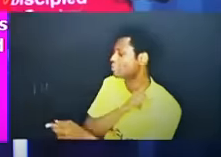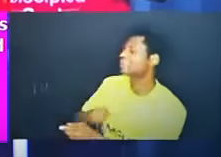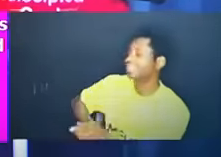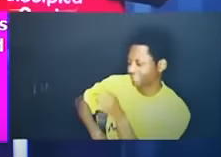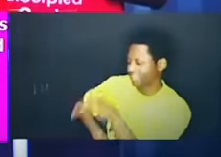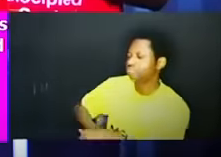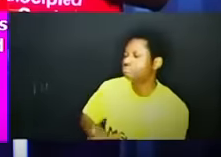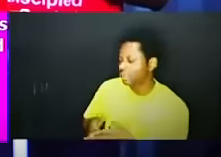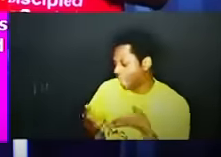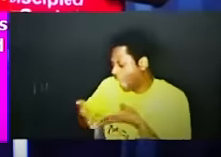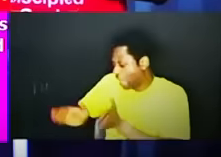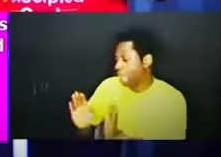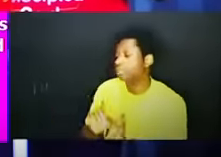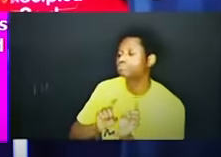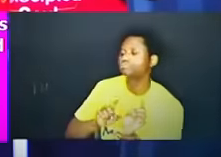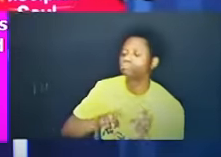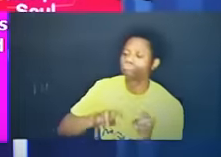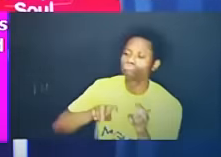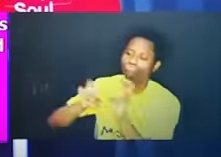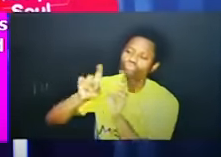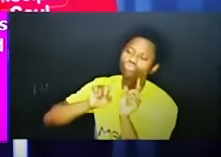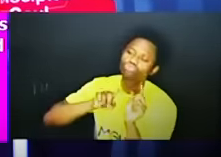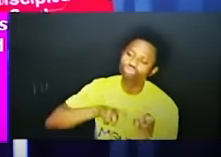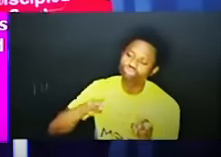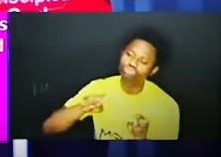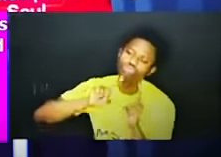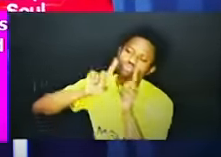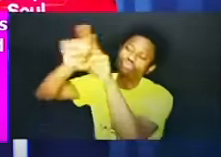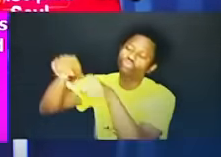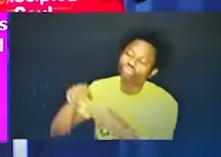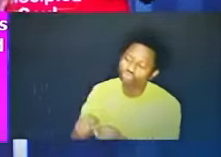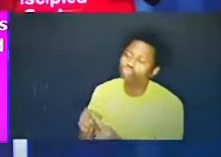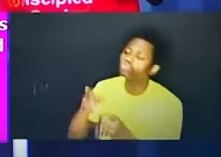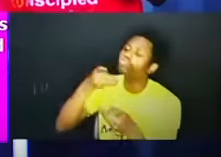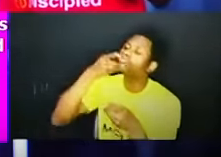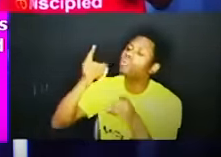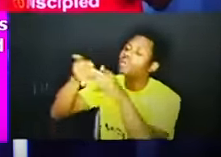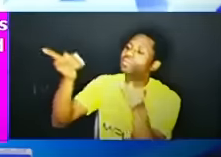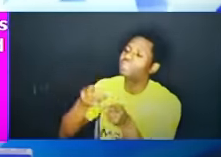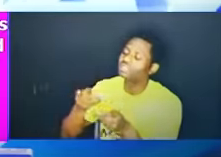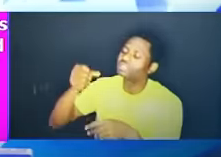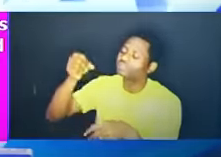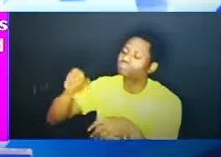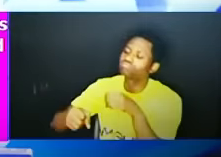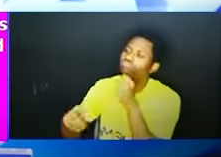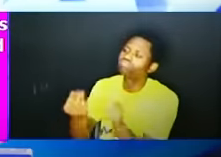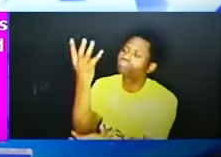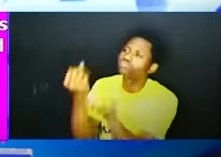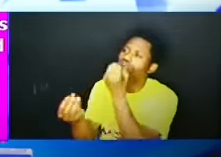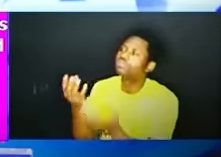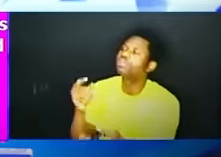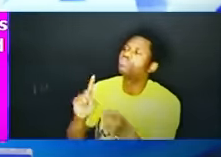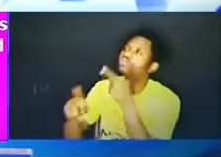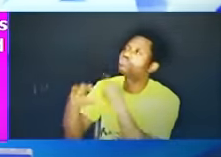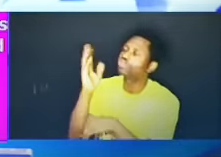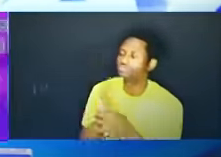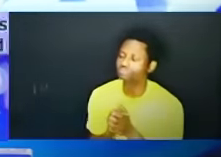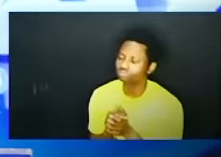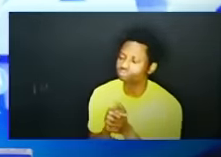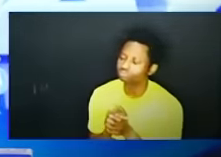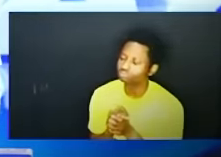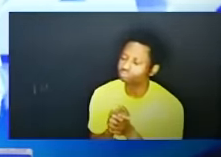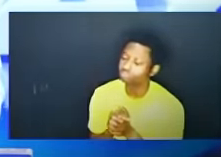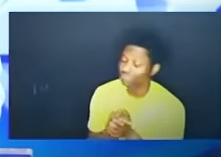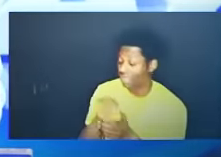yesrew ma yenko esre no so na nsakwan enko bo Ewurade ye Nyankopon no afode. So this is what God told Moses.